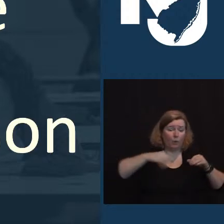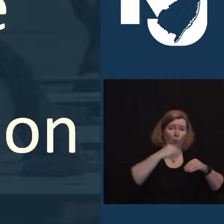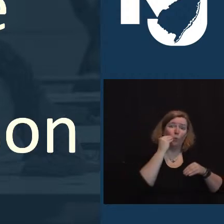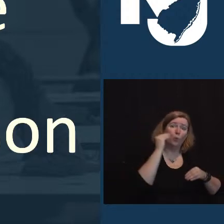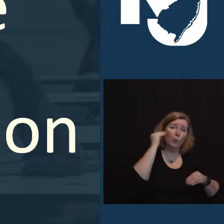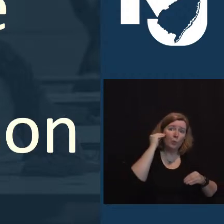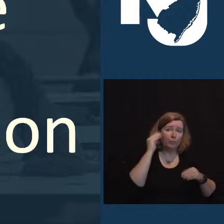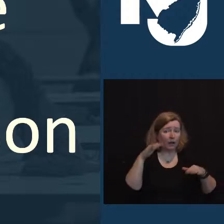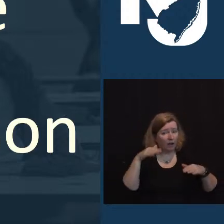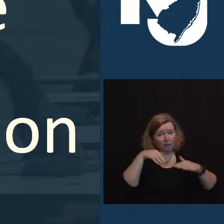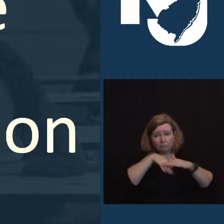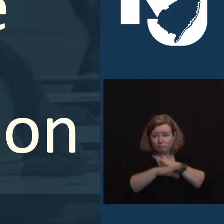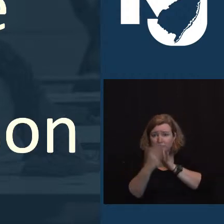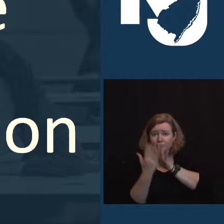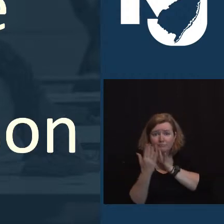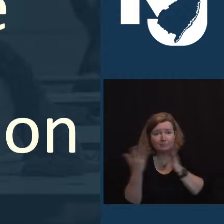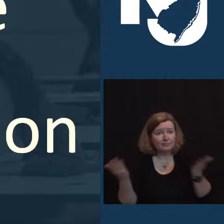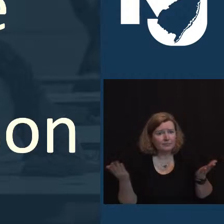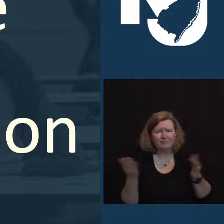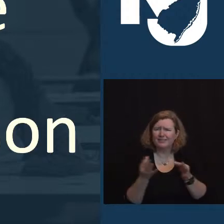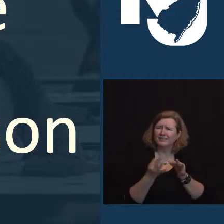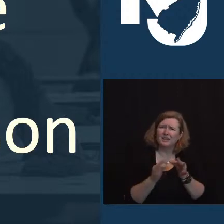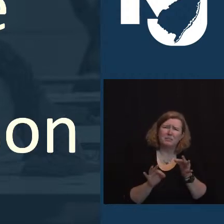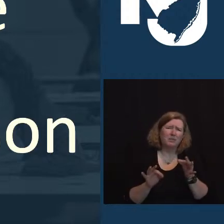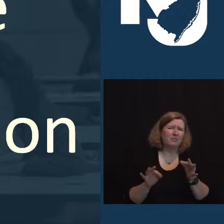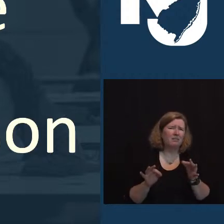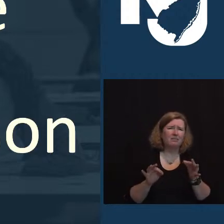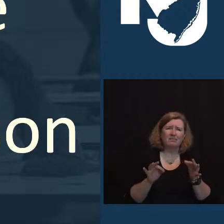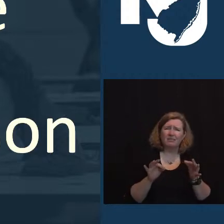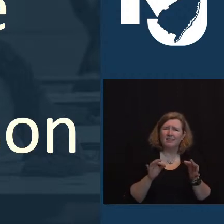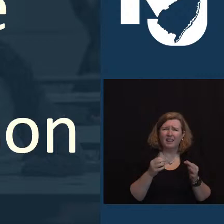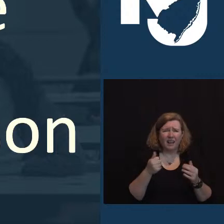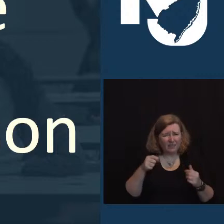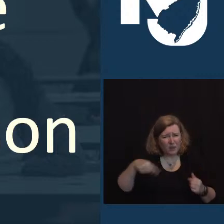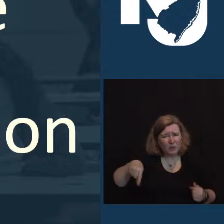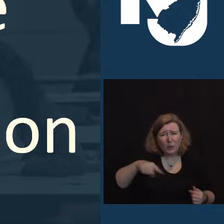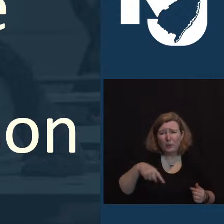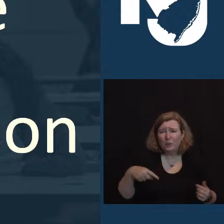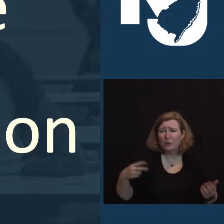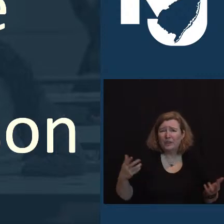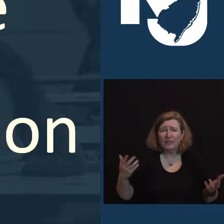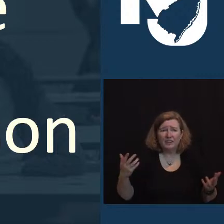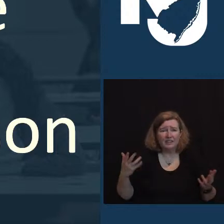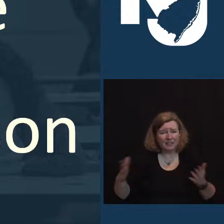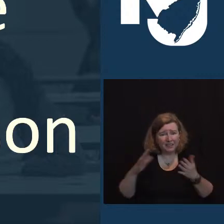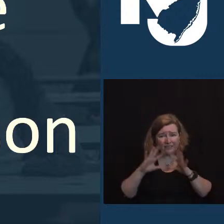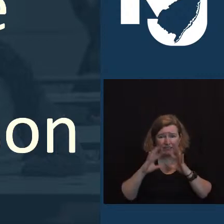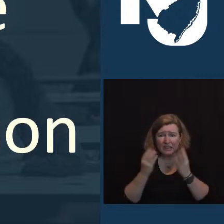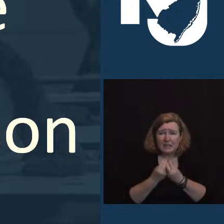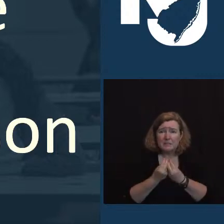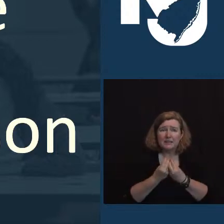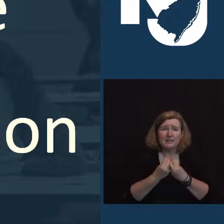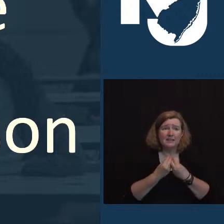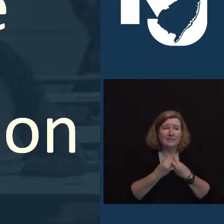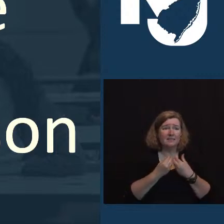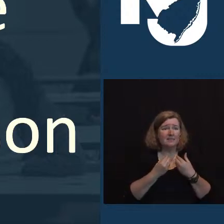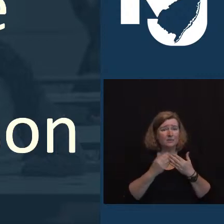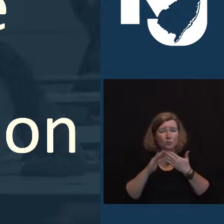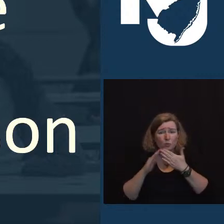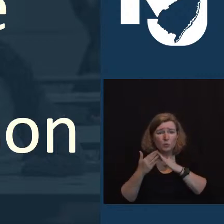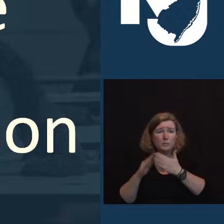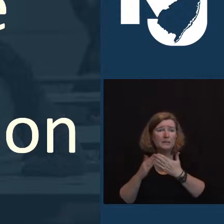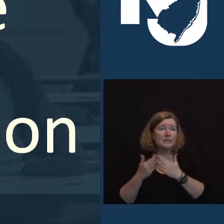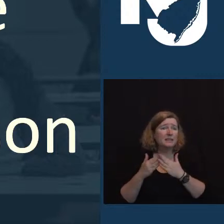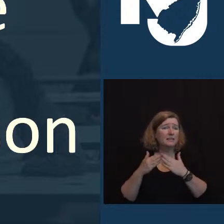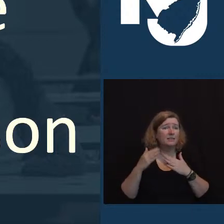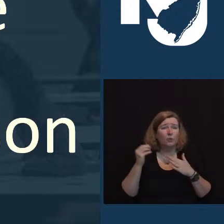year. That's not fair to them, their families, their communities, or their futures. We will continue to work